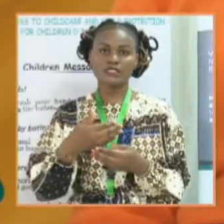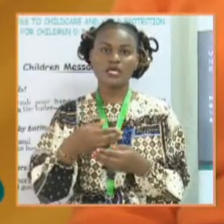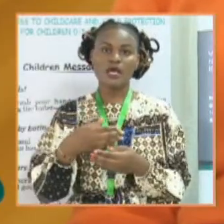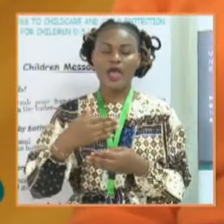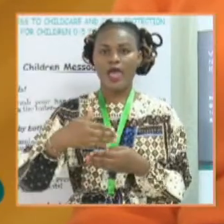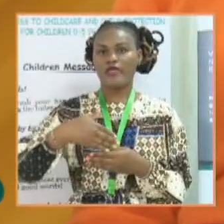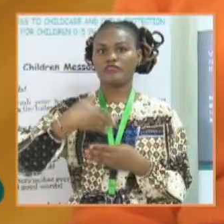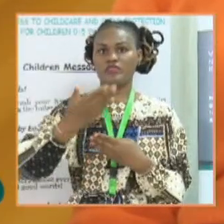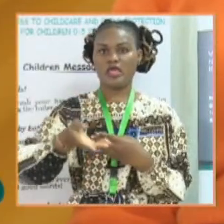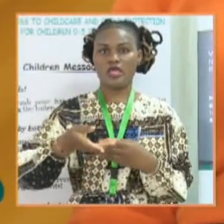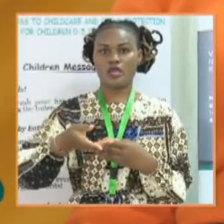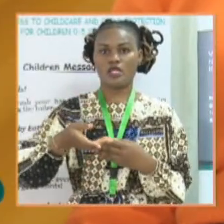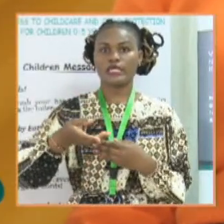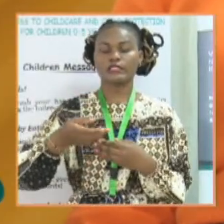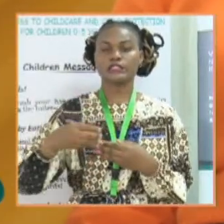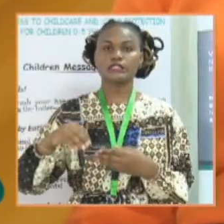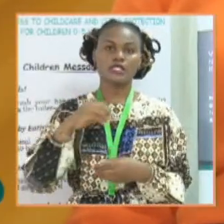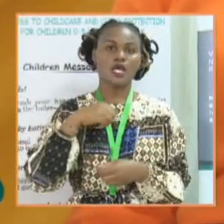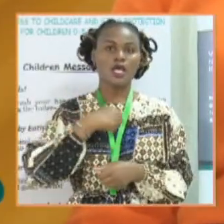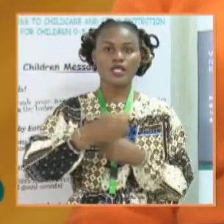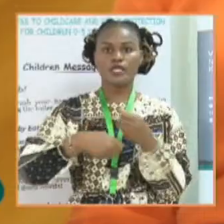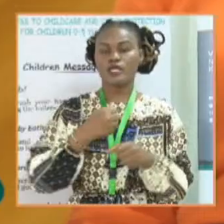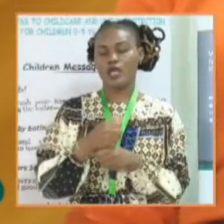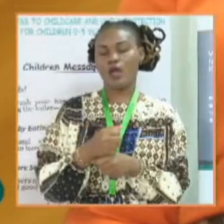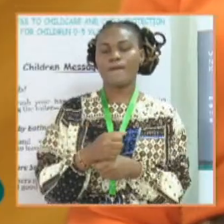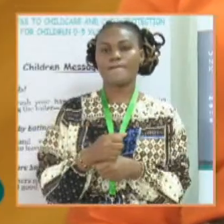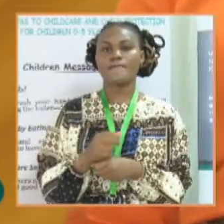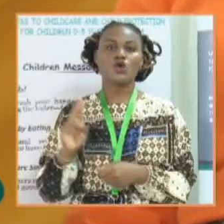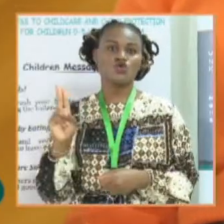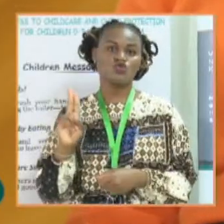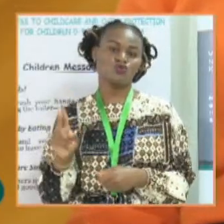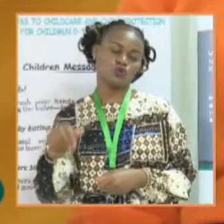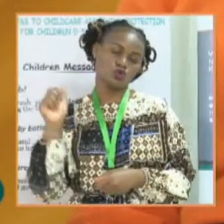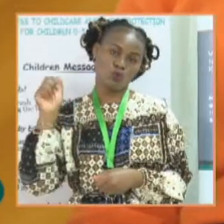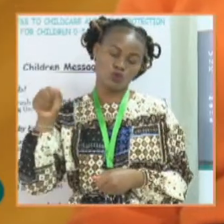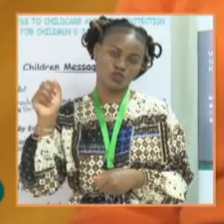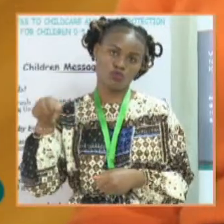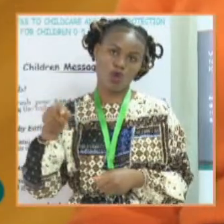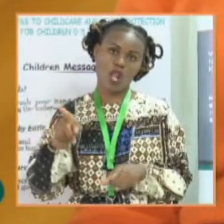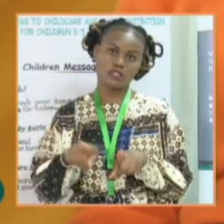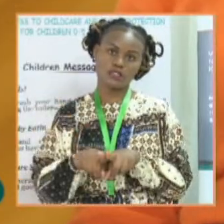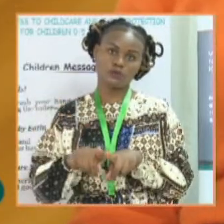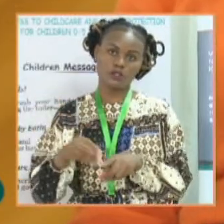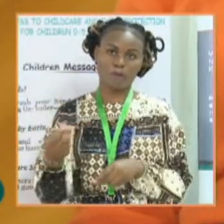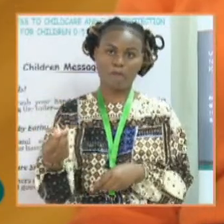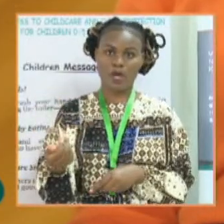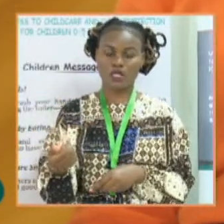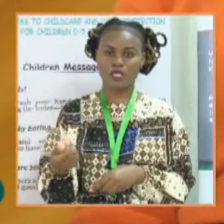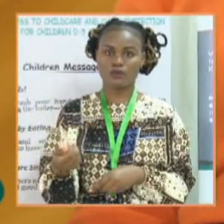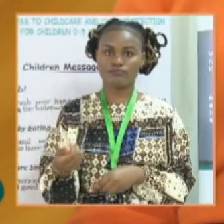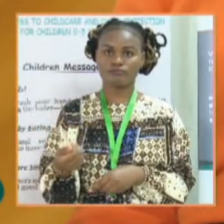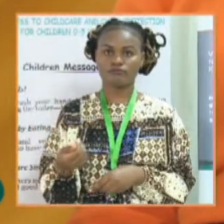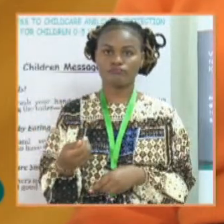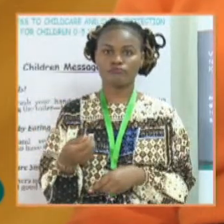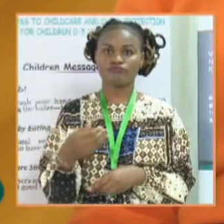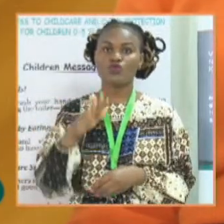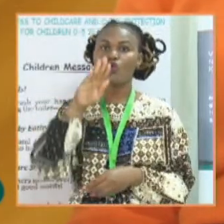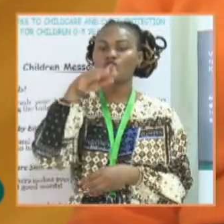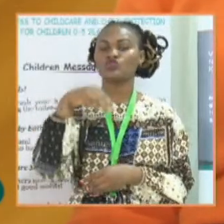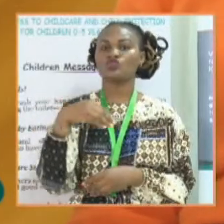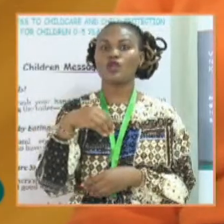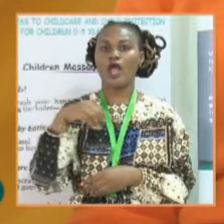were disseminating. In terms of what Dr. Robert asked about